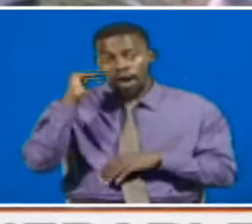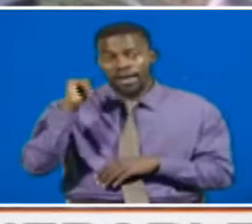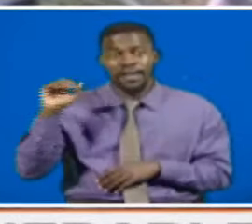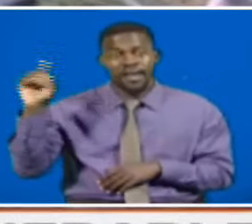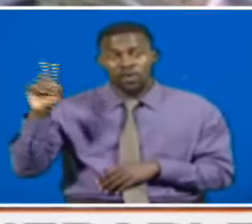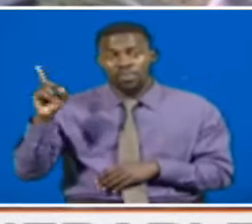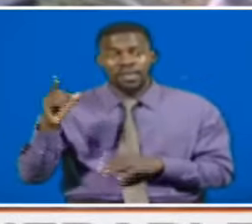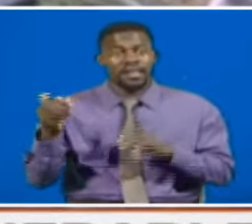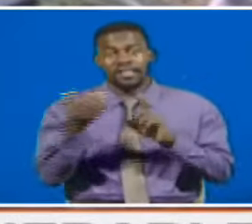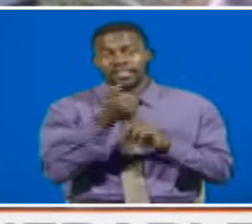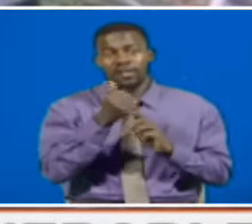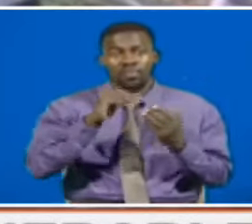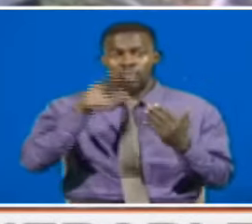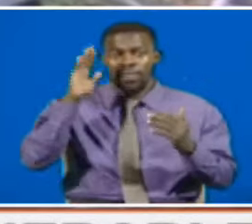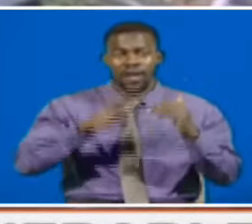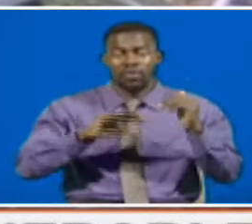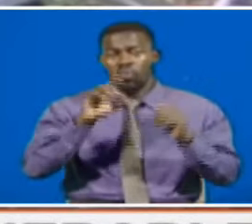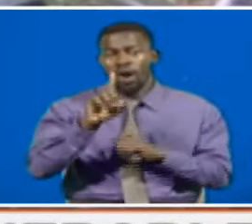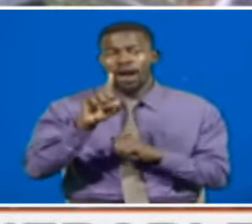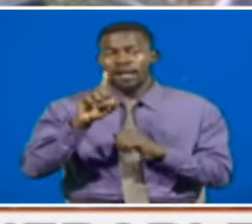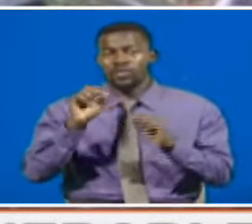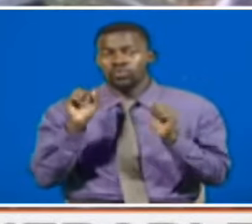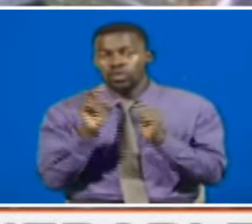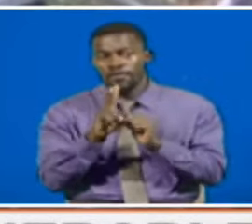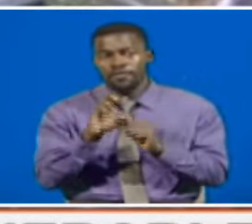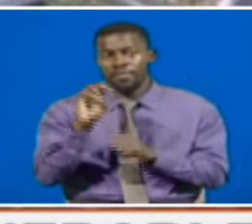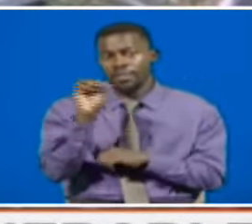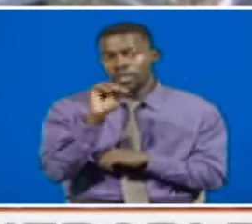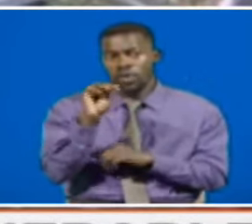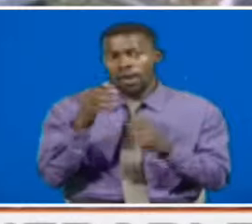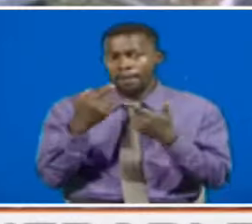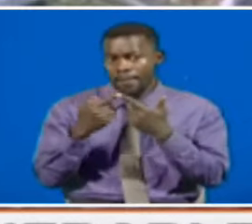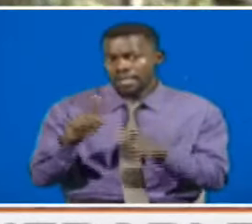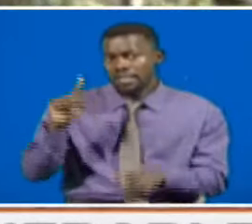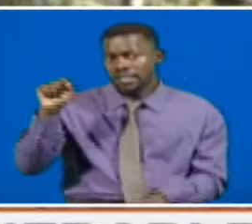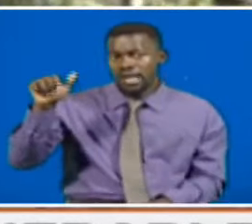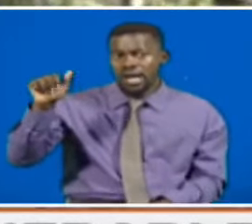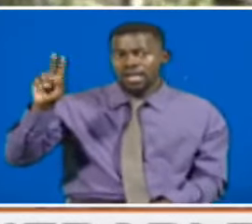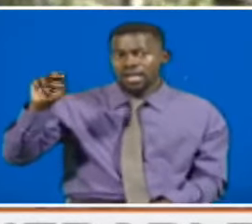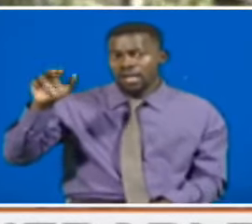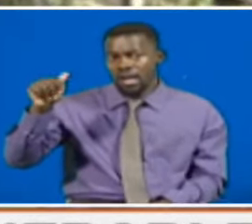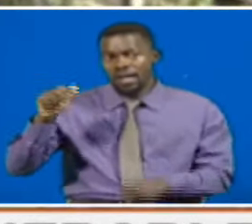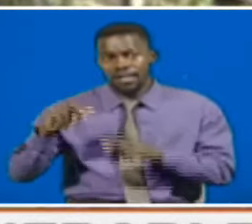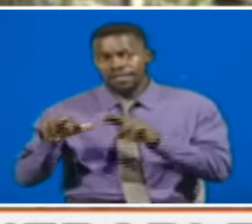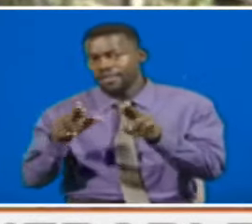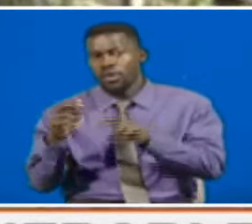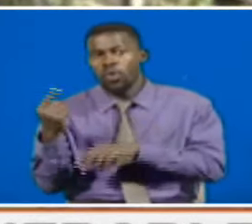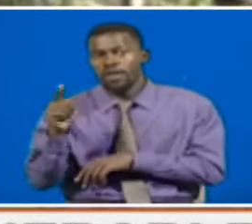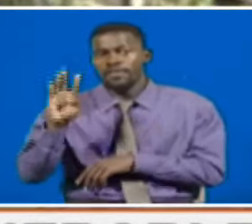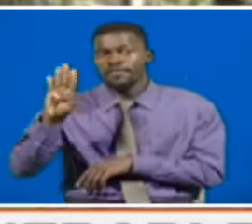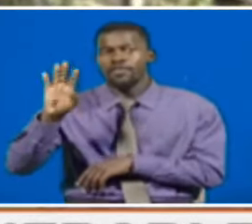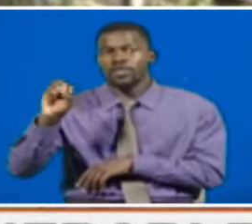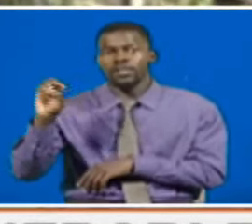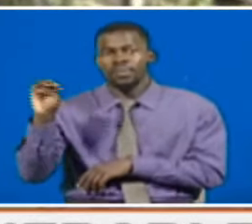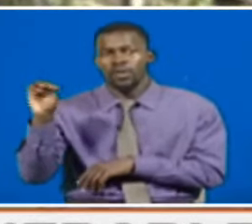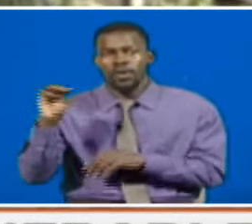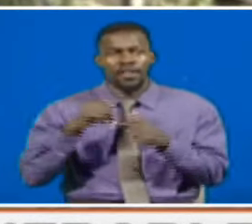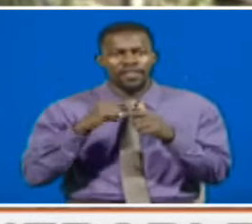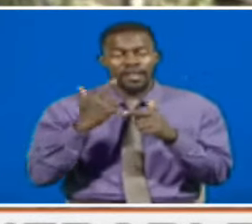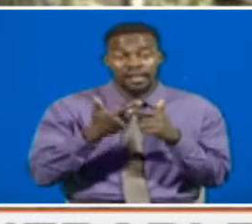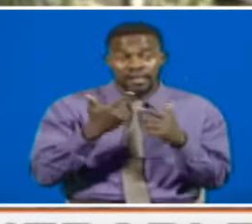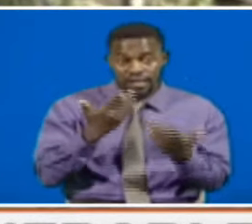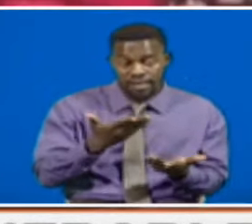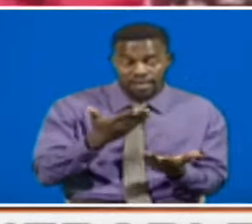more than 112 million shillings, but in Tana River, her office only gets 20 million shillings, while Lamu gets only 14